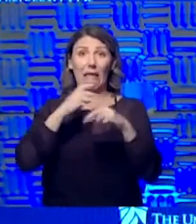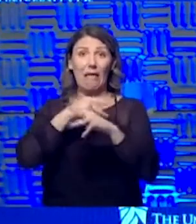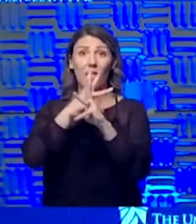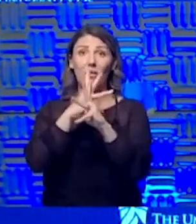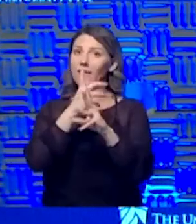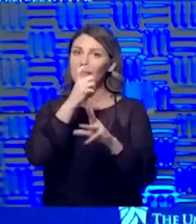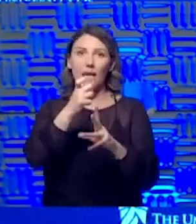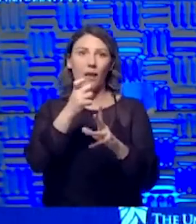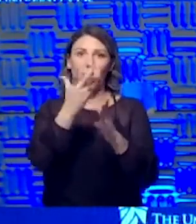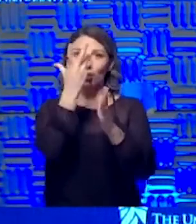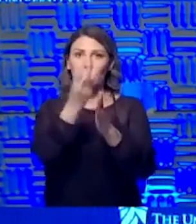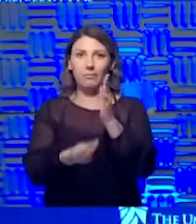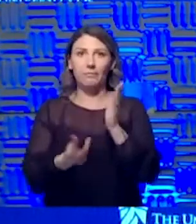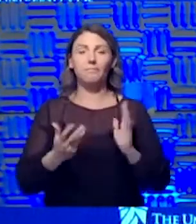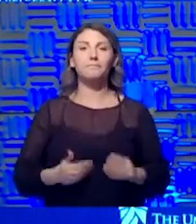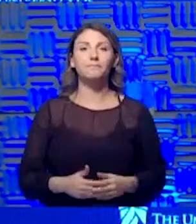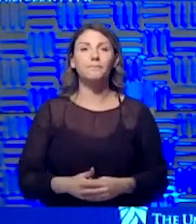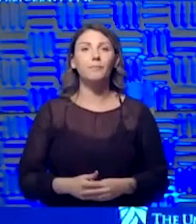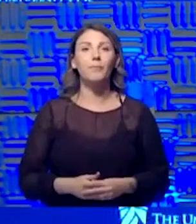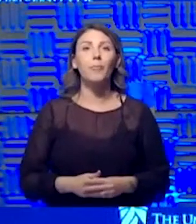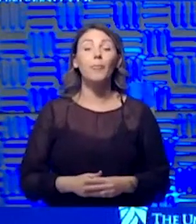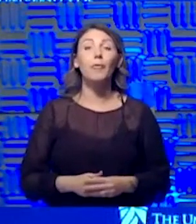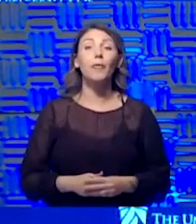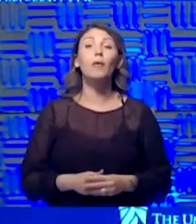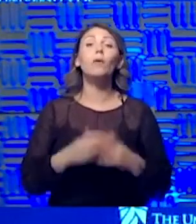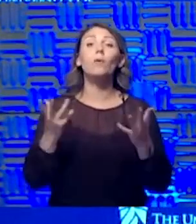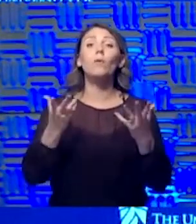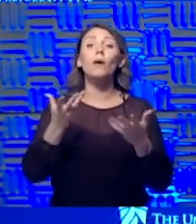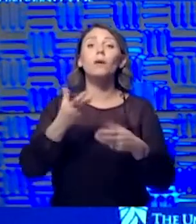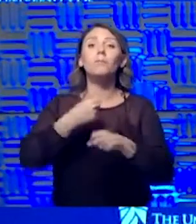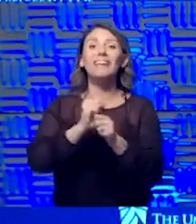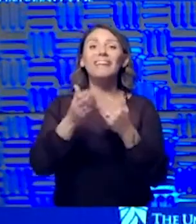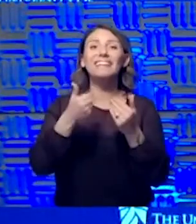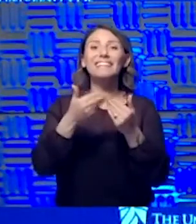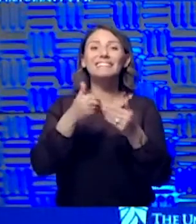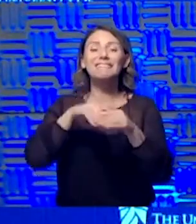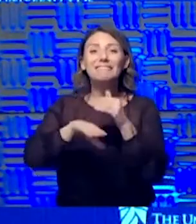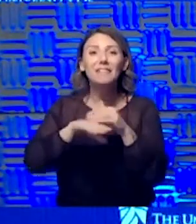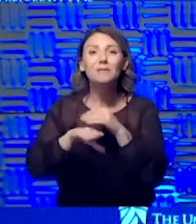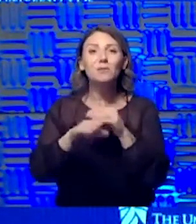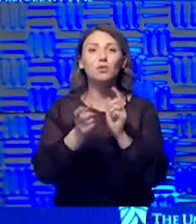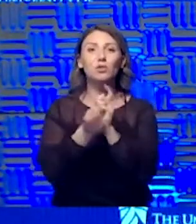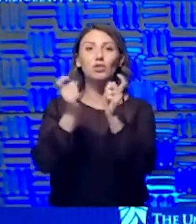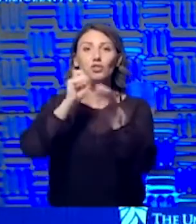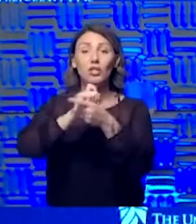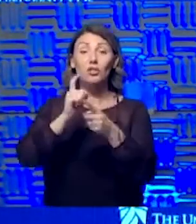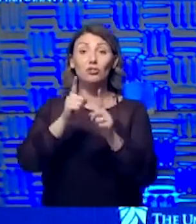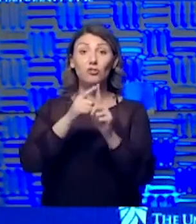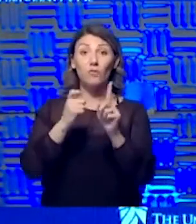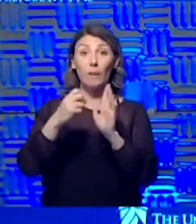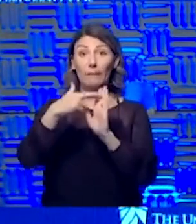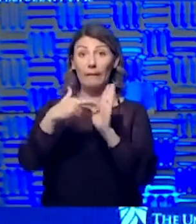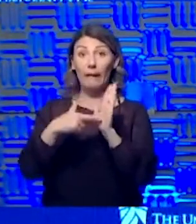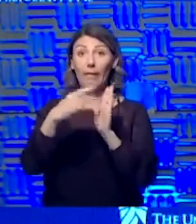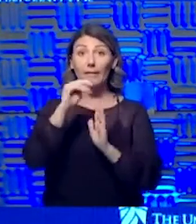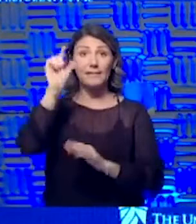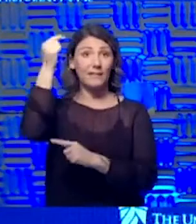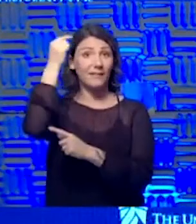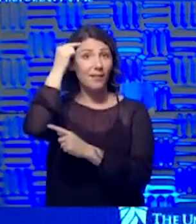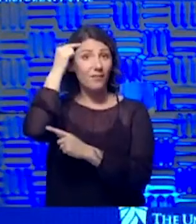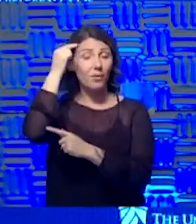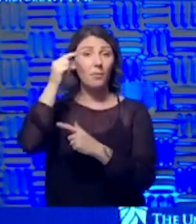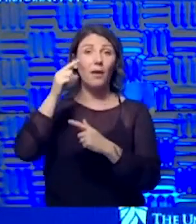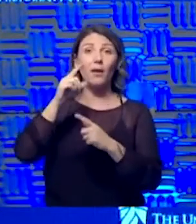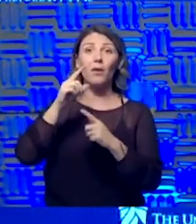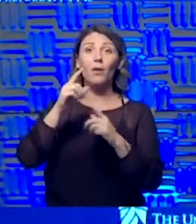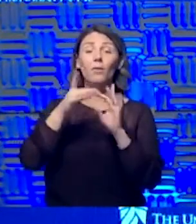go away. The thing that made it easily accessible were changes in guidelines from the government about our ability